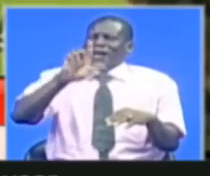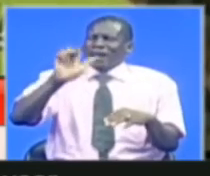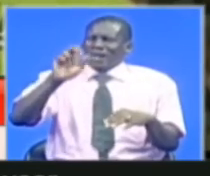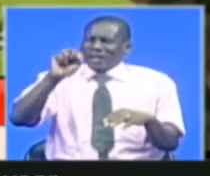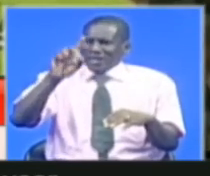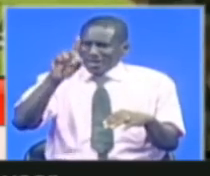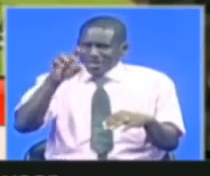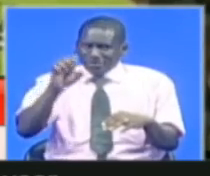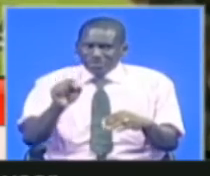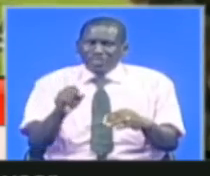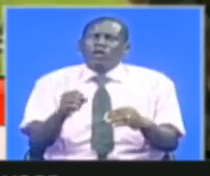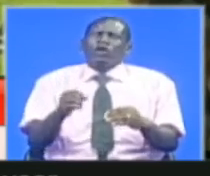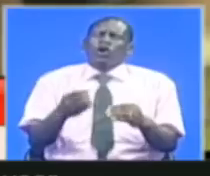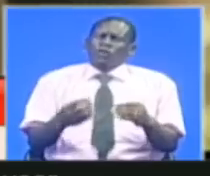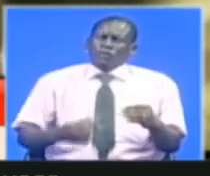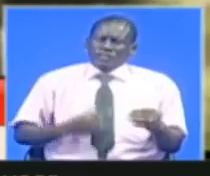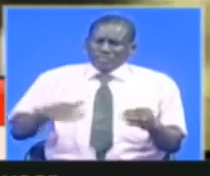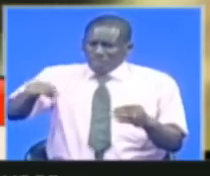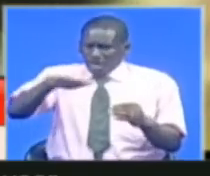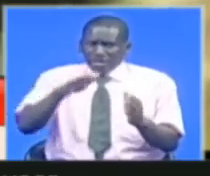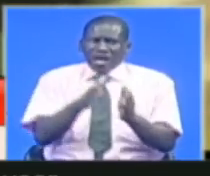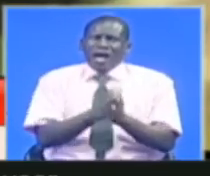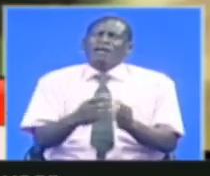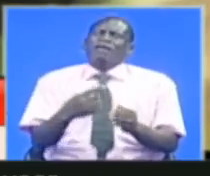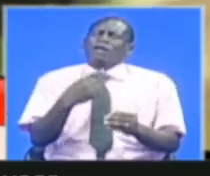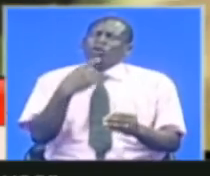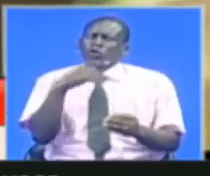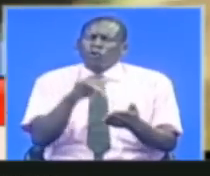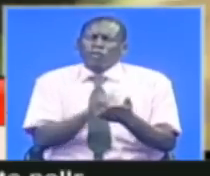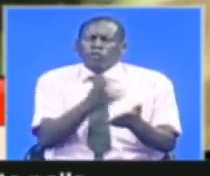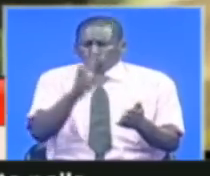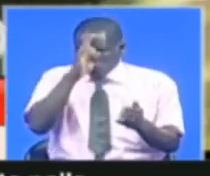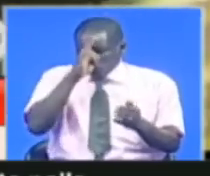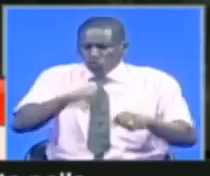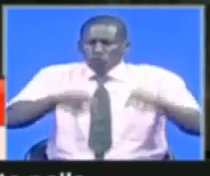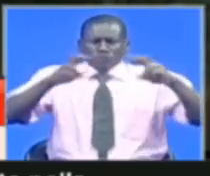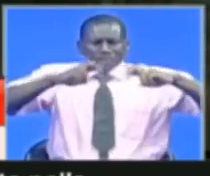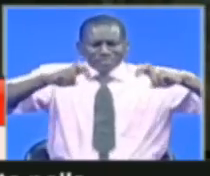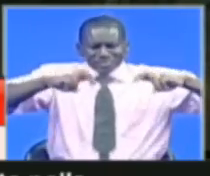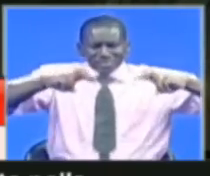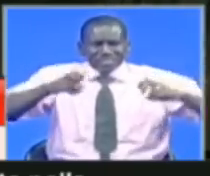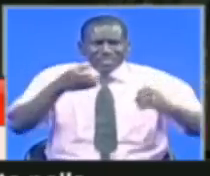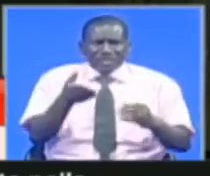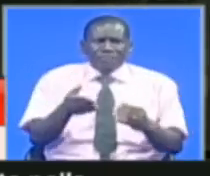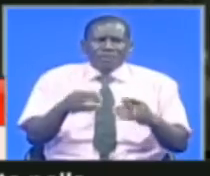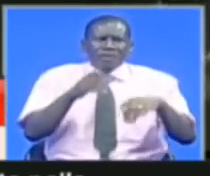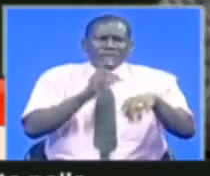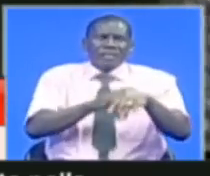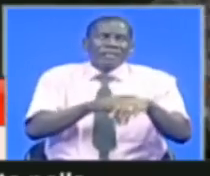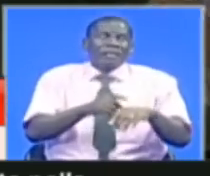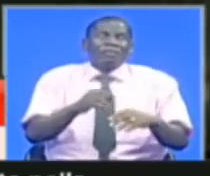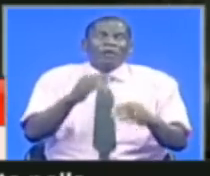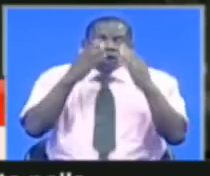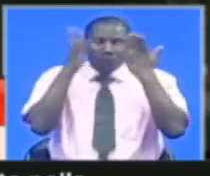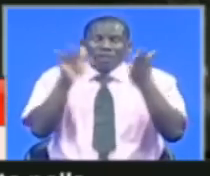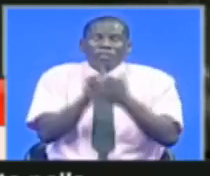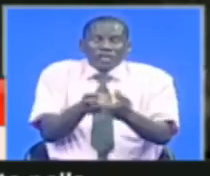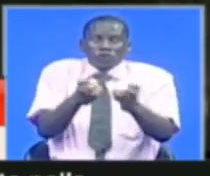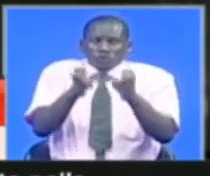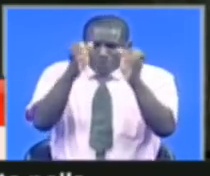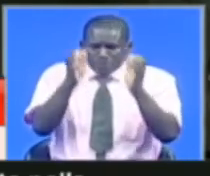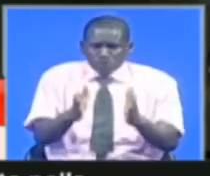inside were policemen on a special operation to conduct a specified search. But when they realized they had shot someone,